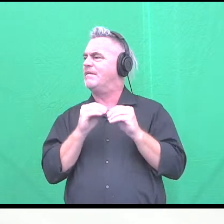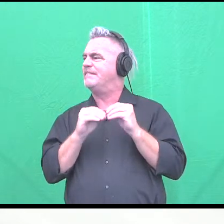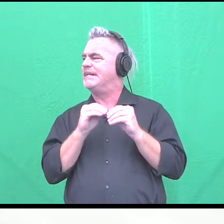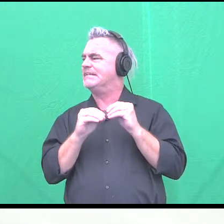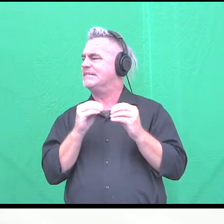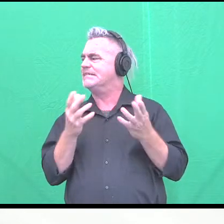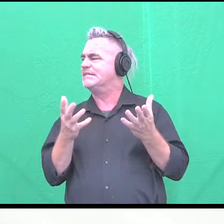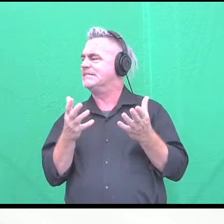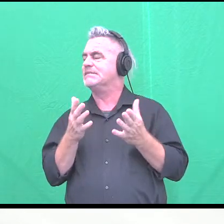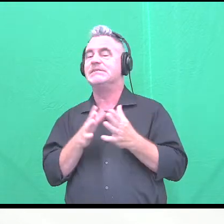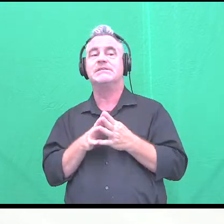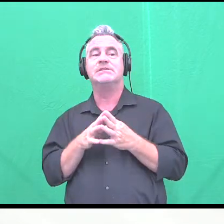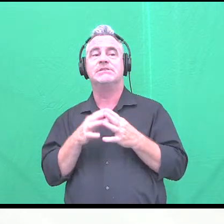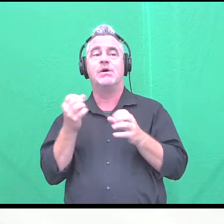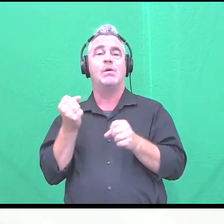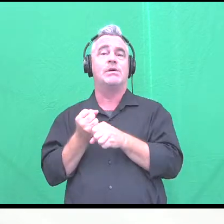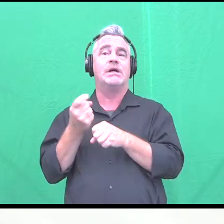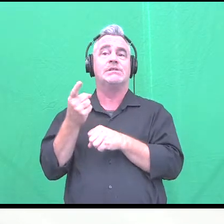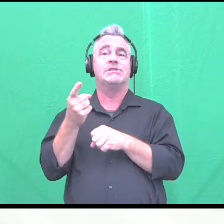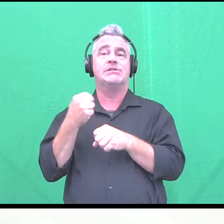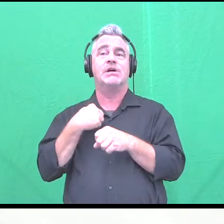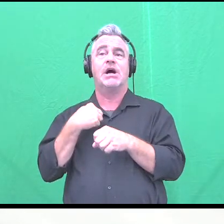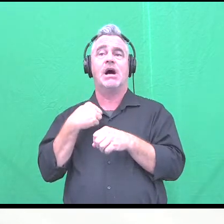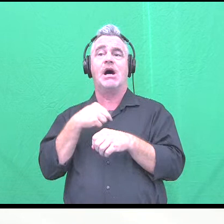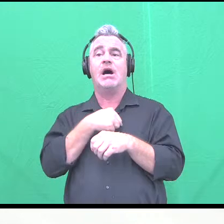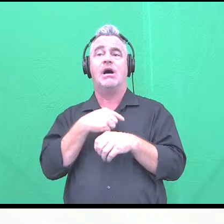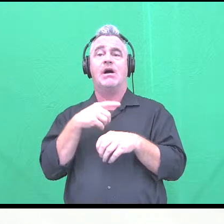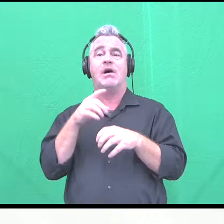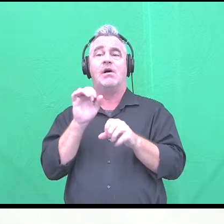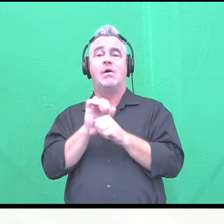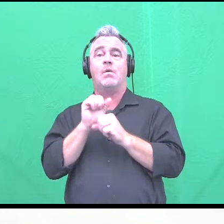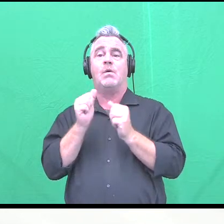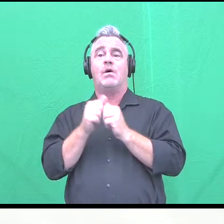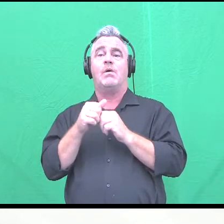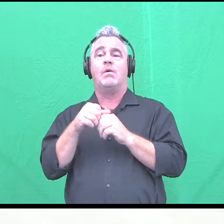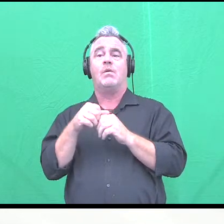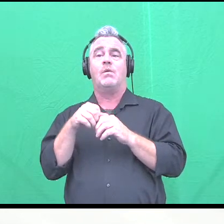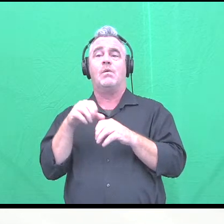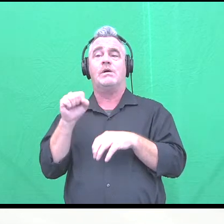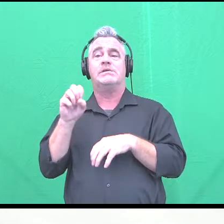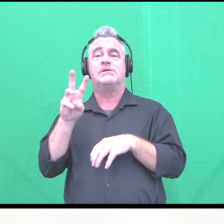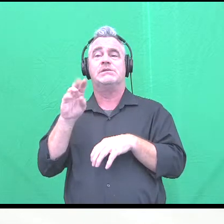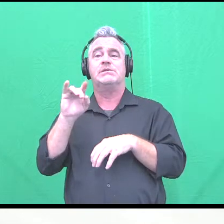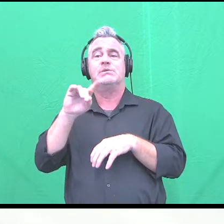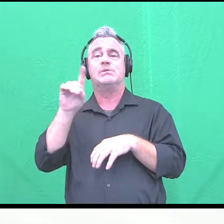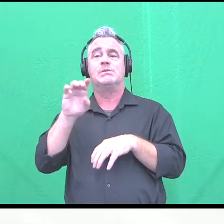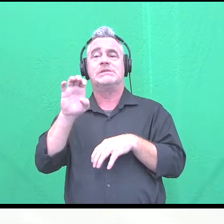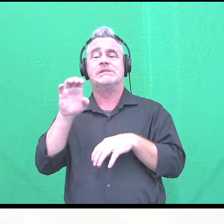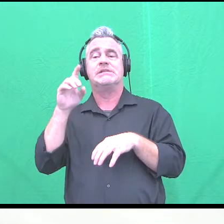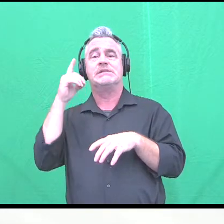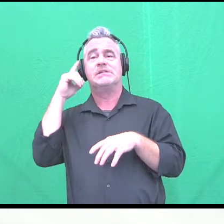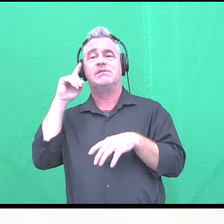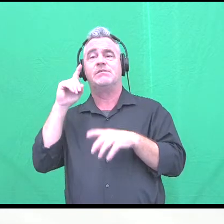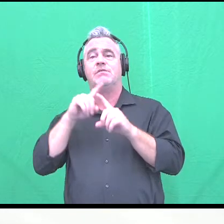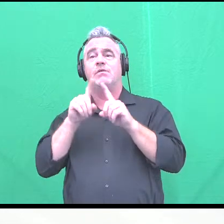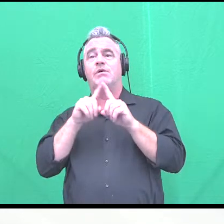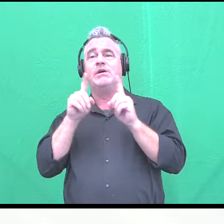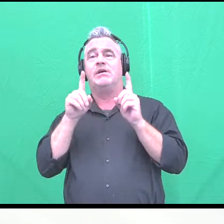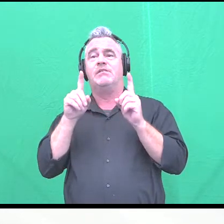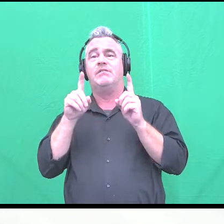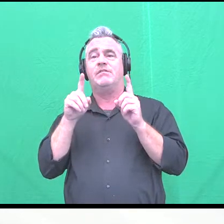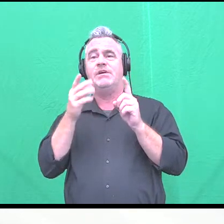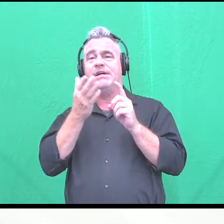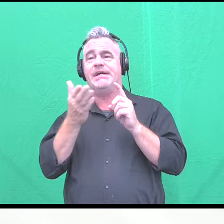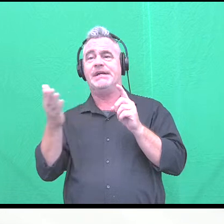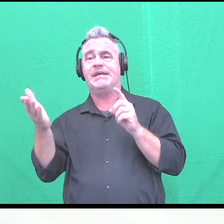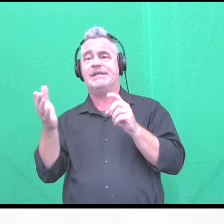so for next year, I will be working with Dr. Sweezy on maybe a few different indicators and